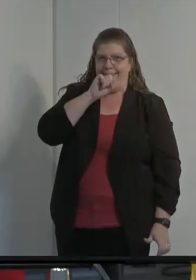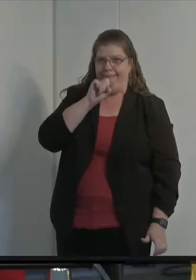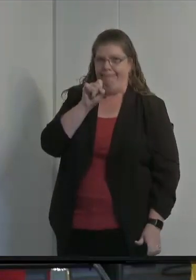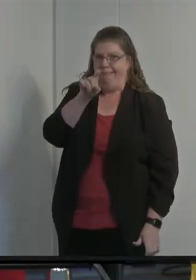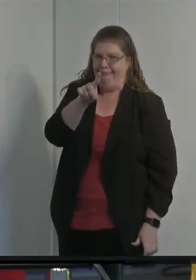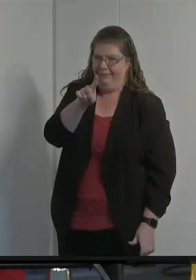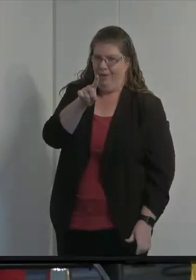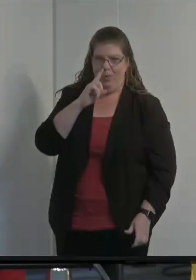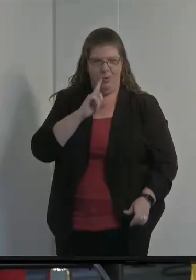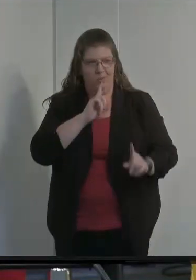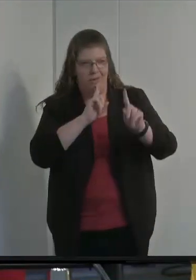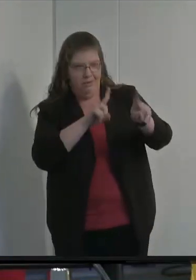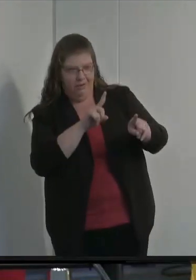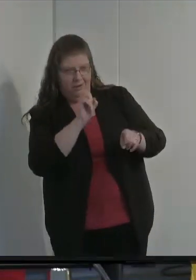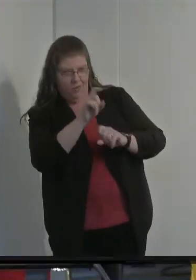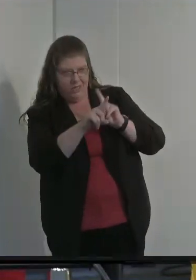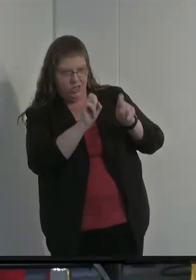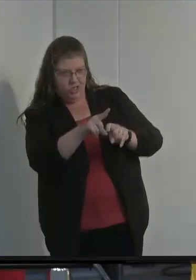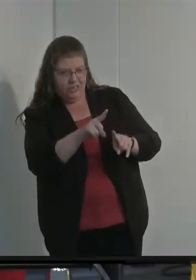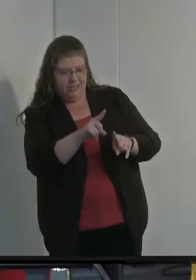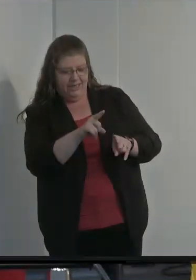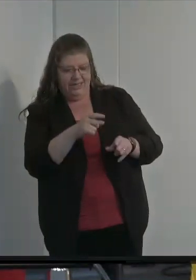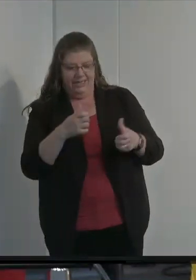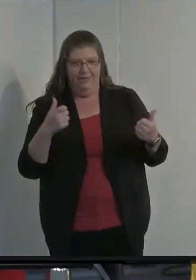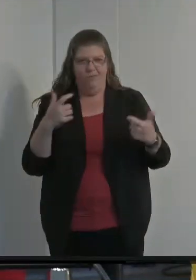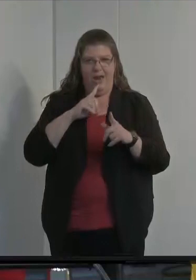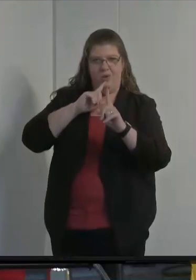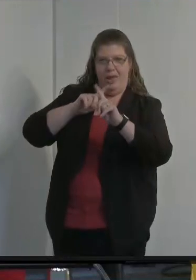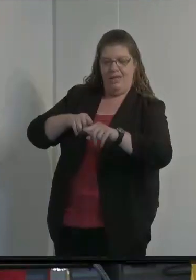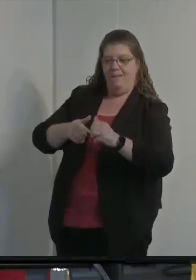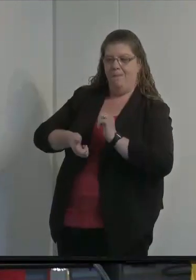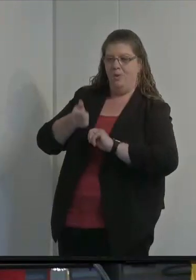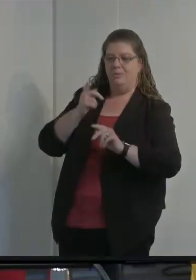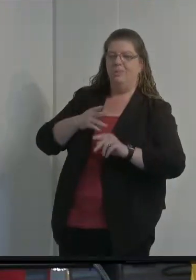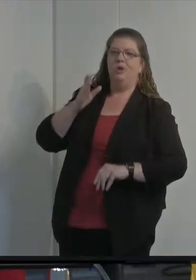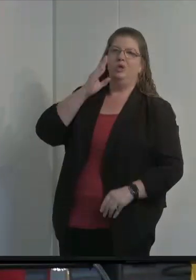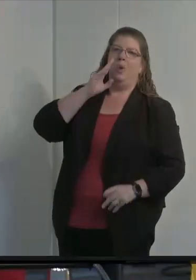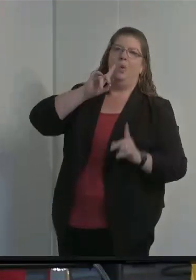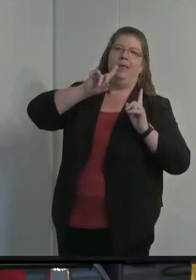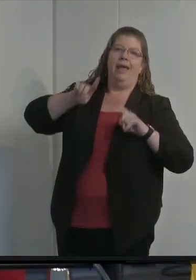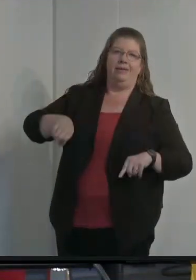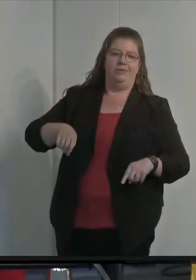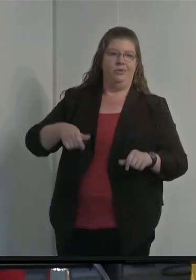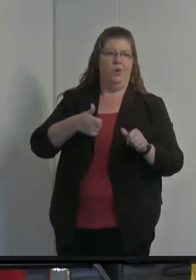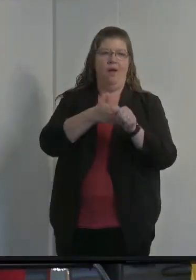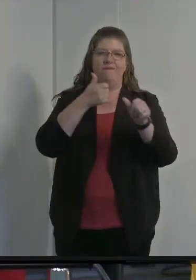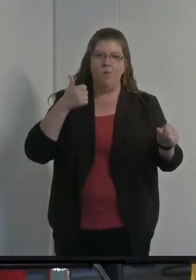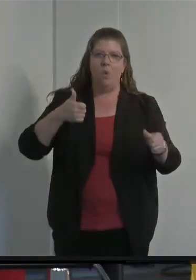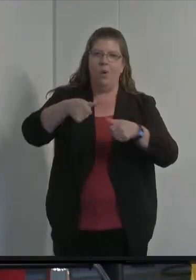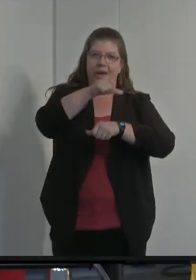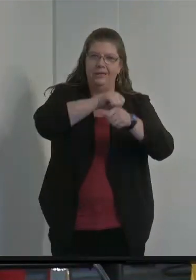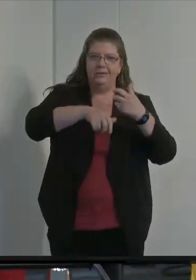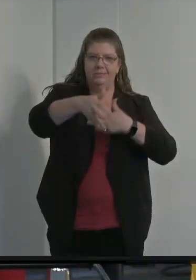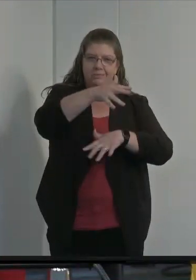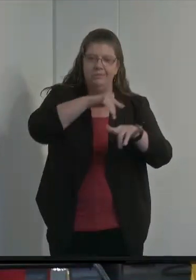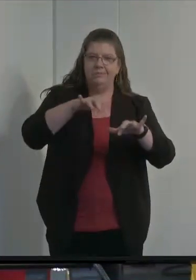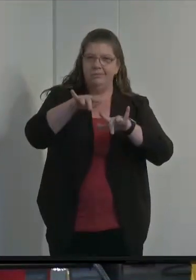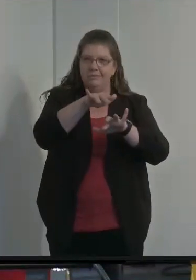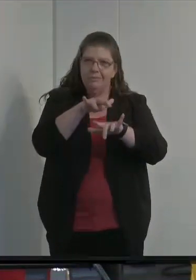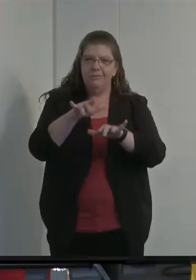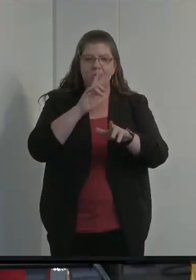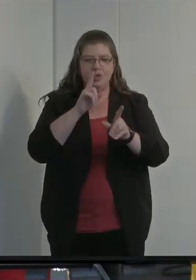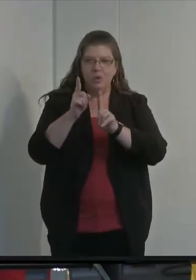asking those specific questions, because most people know what the answer is. Avoid these crowds and make sure you're